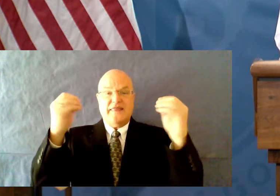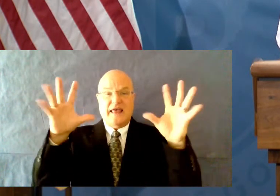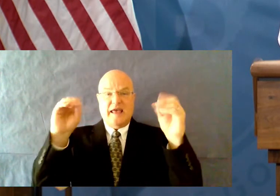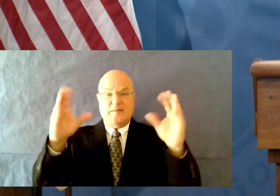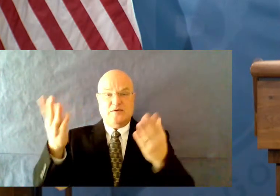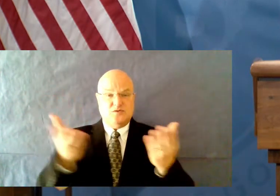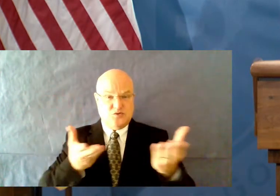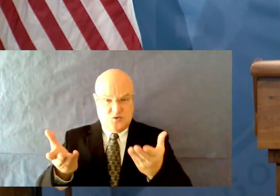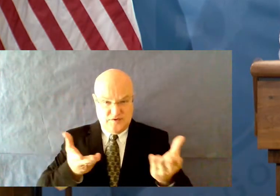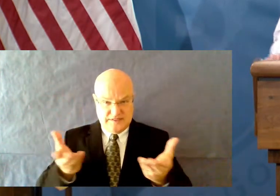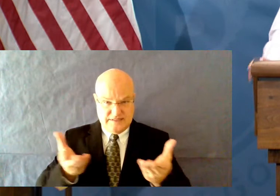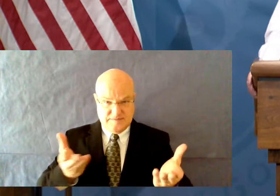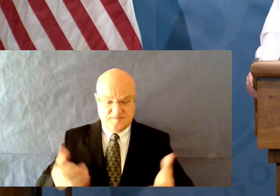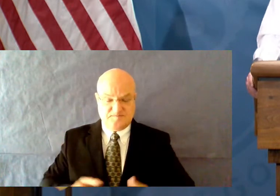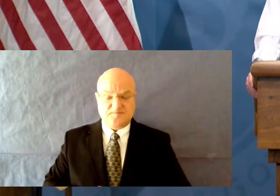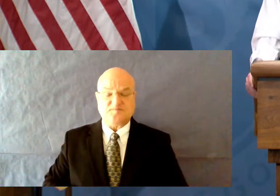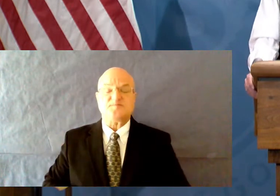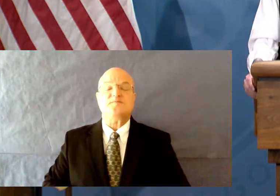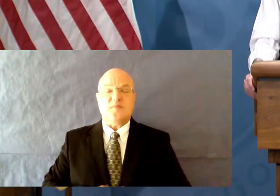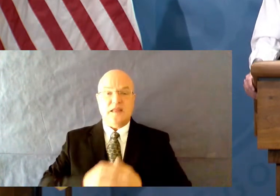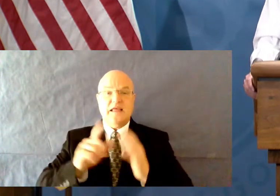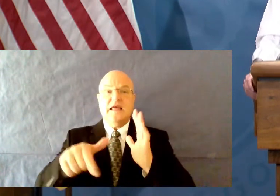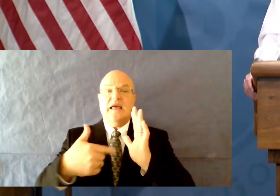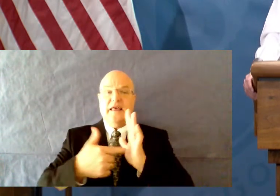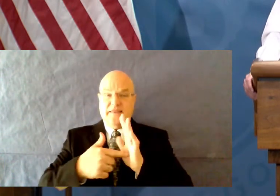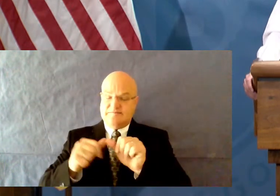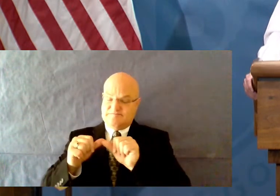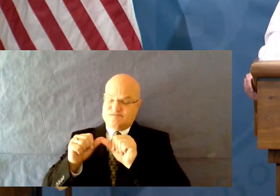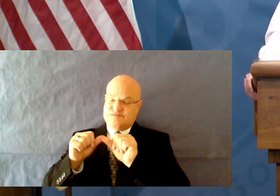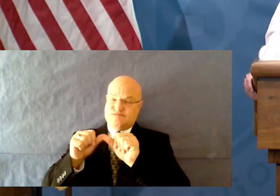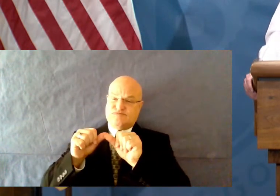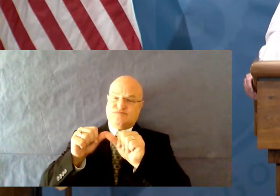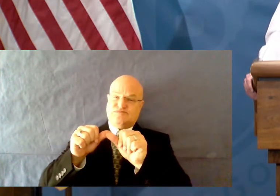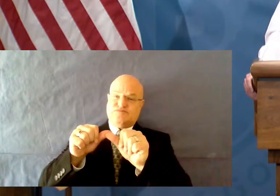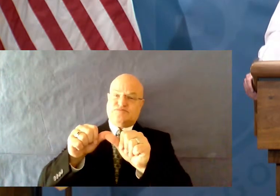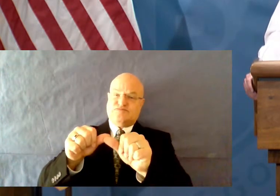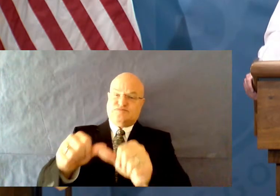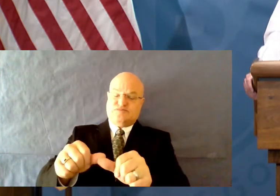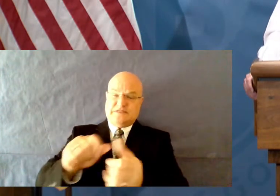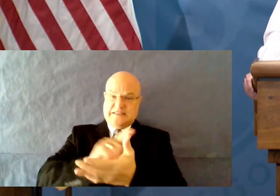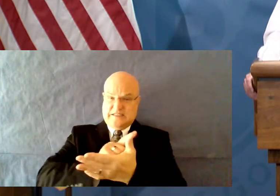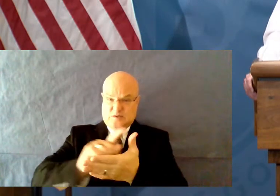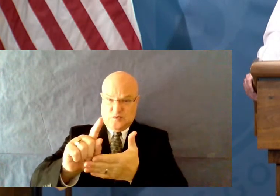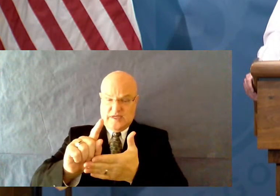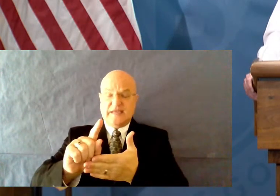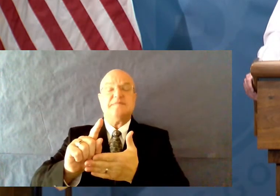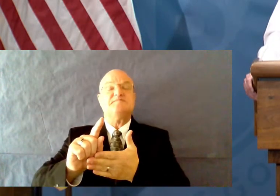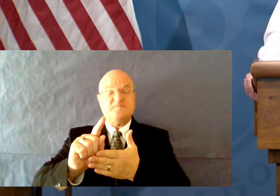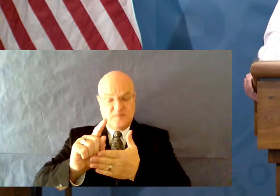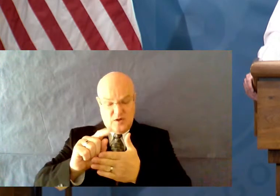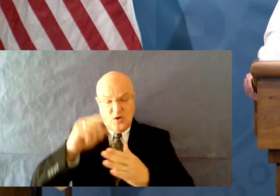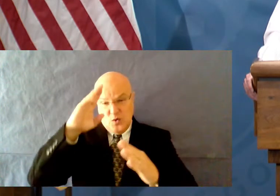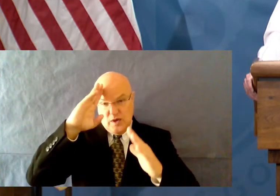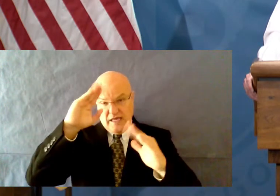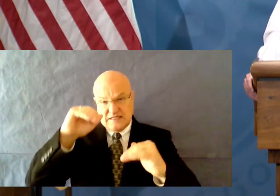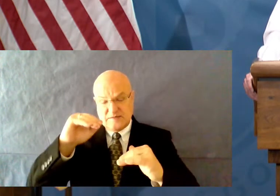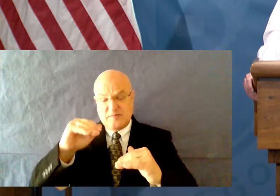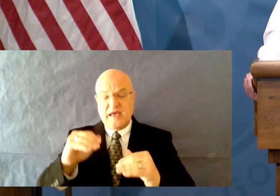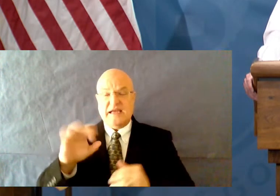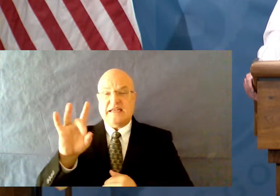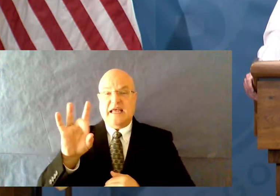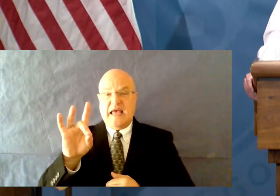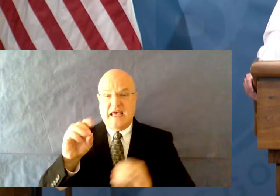service. This is going to continue through the rest of the week. We expect up to 8 inches of